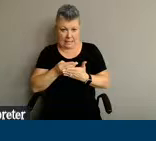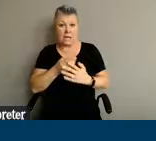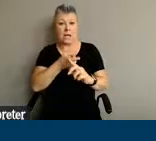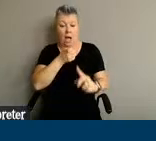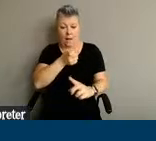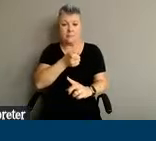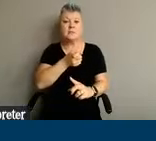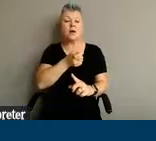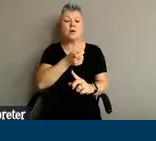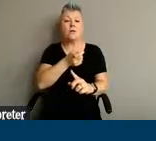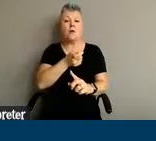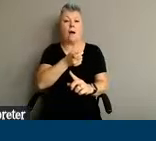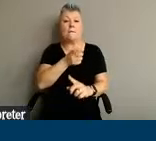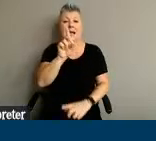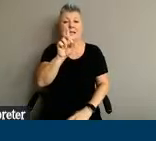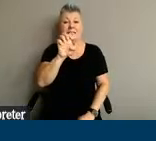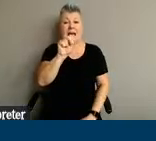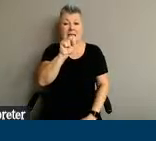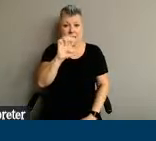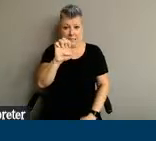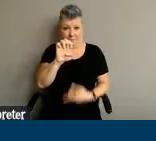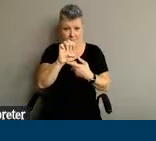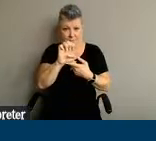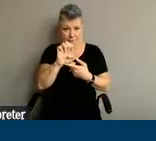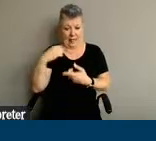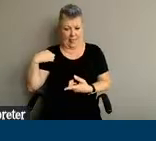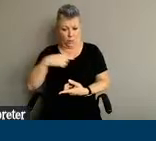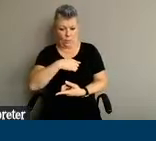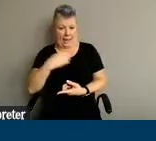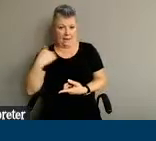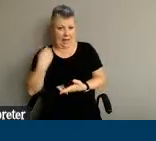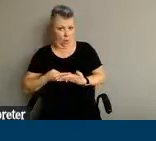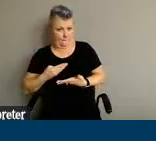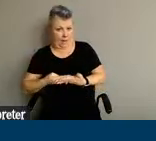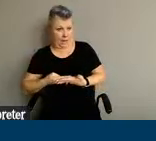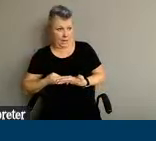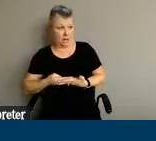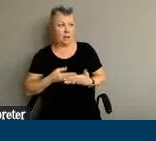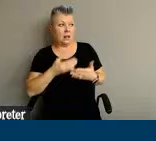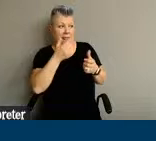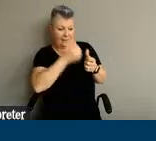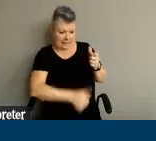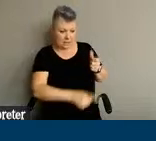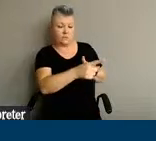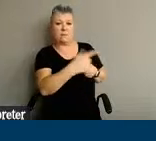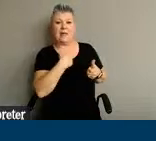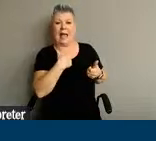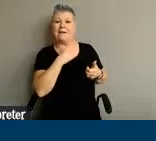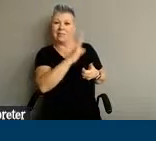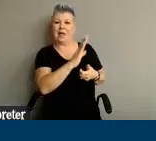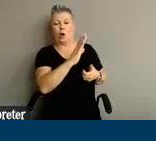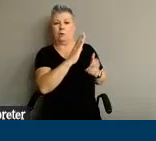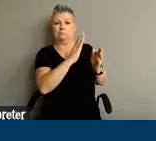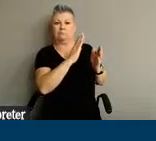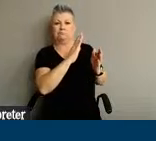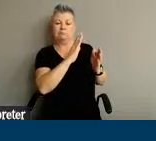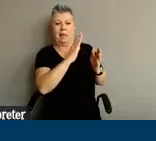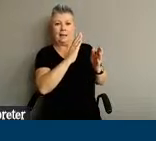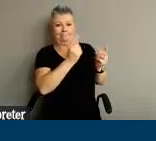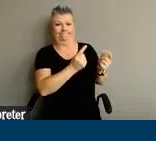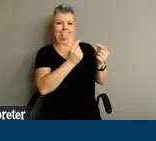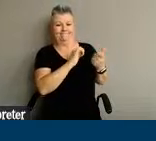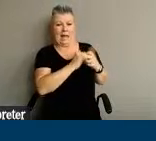the 14 that we have on our side of the board, and each of them, they individually have their contacts on how they will interact. So it all goes directly to